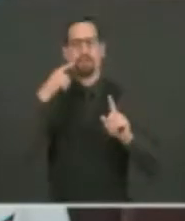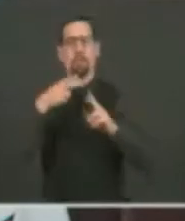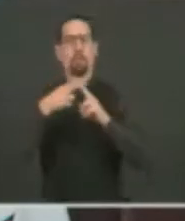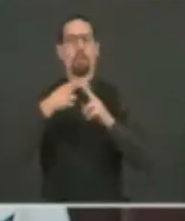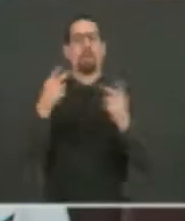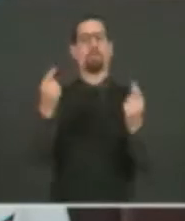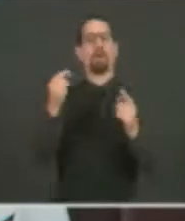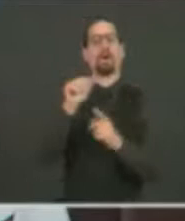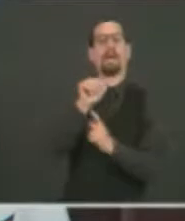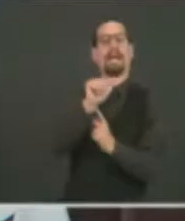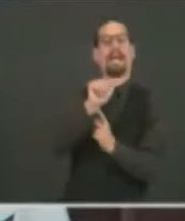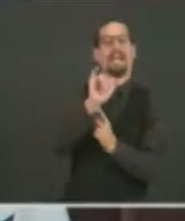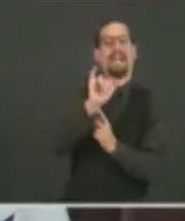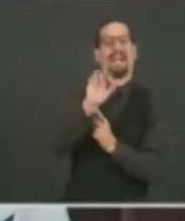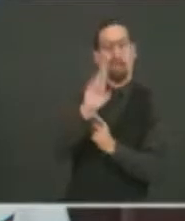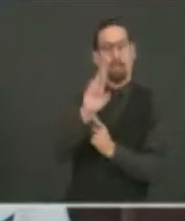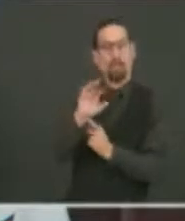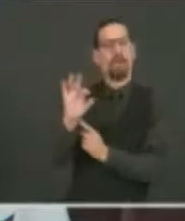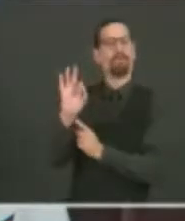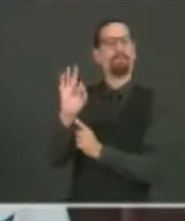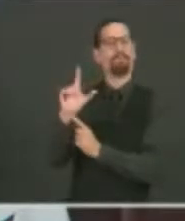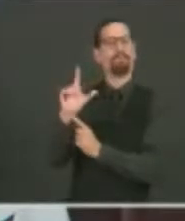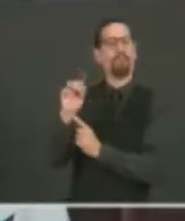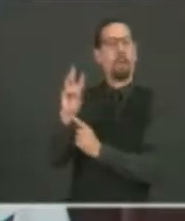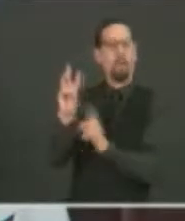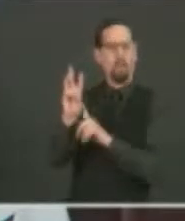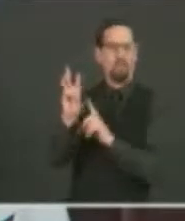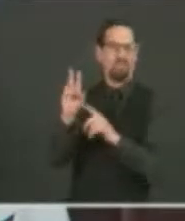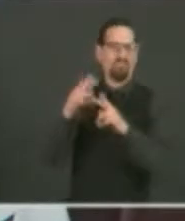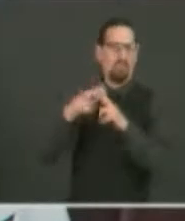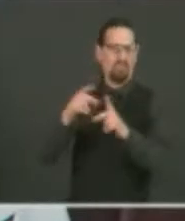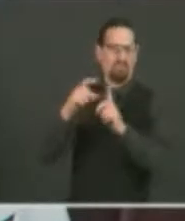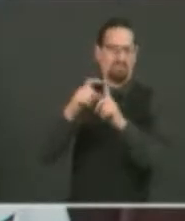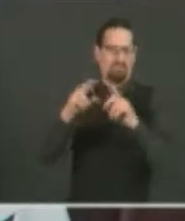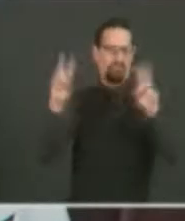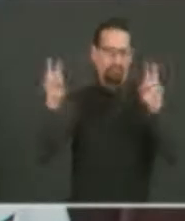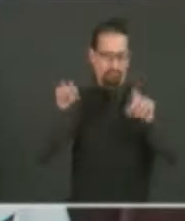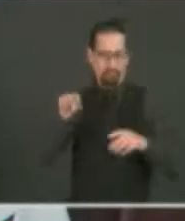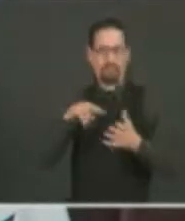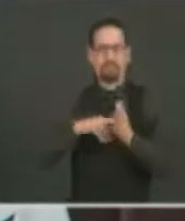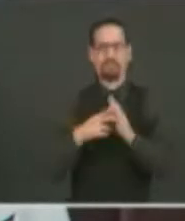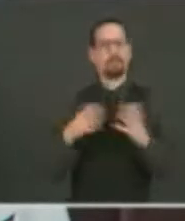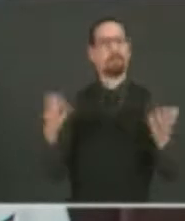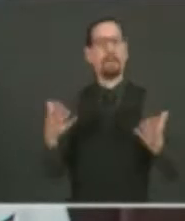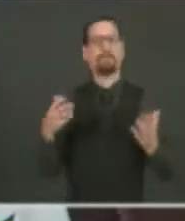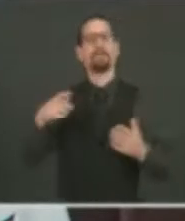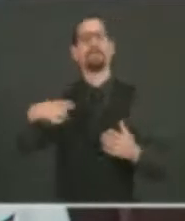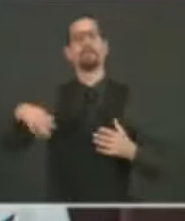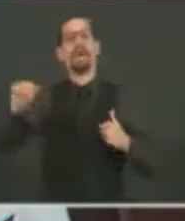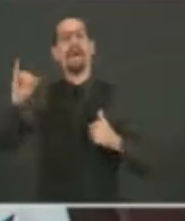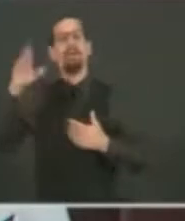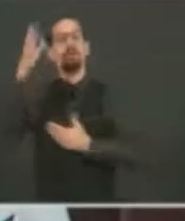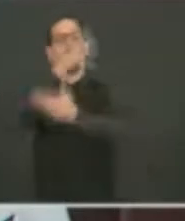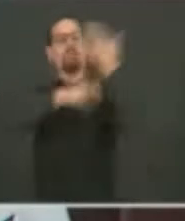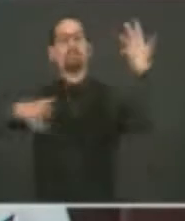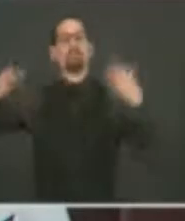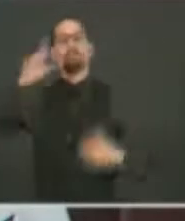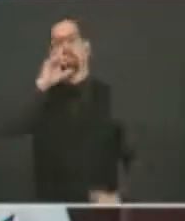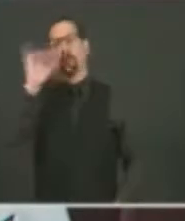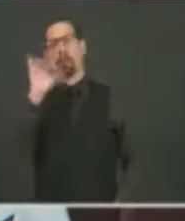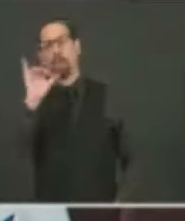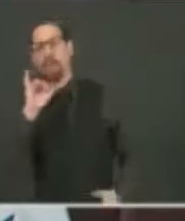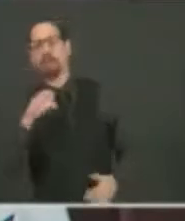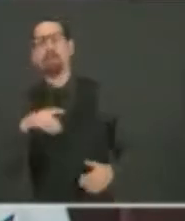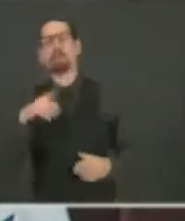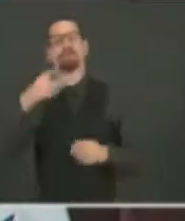school walkthroughs. But I want to thank the team at Art and Engineering, as well as Dr. Bromage and Jeremy